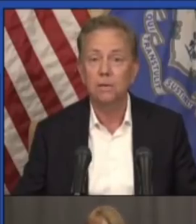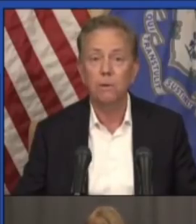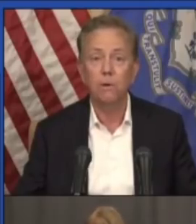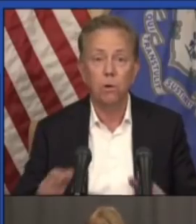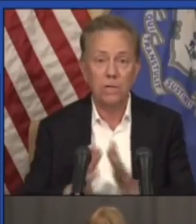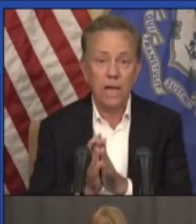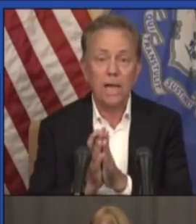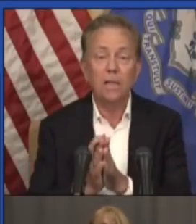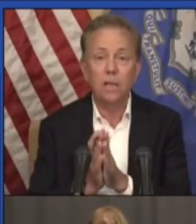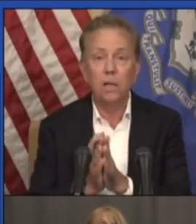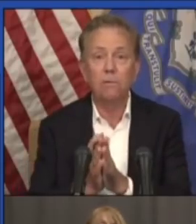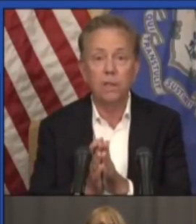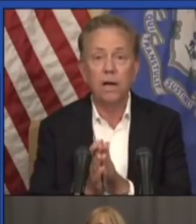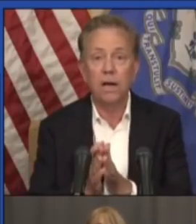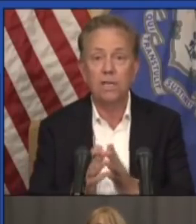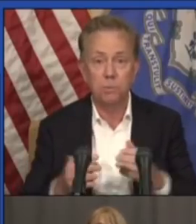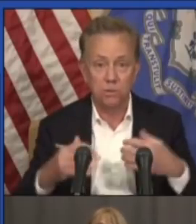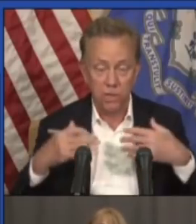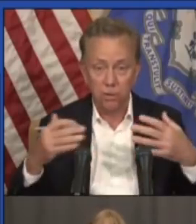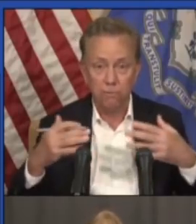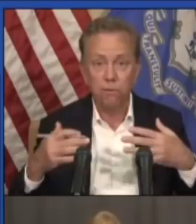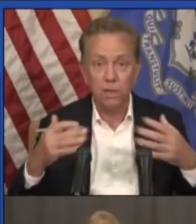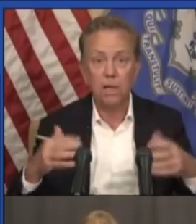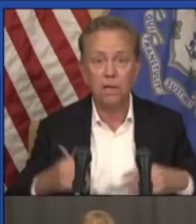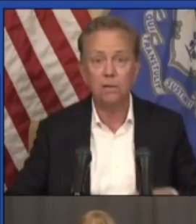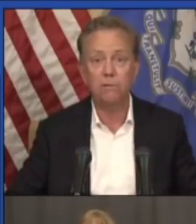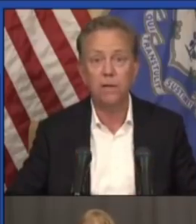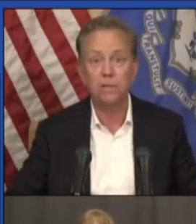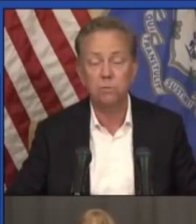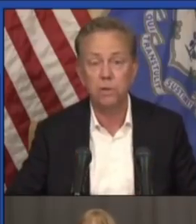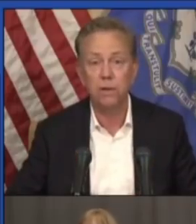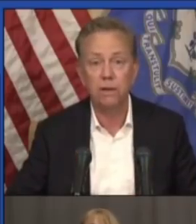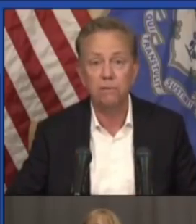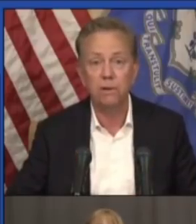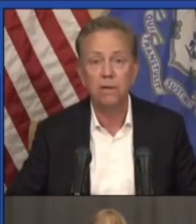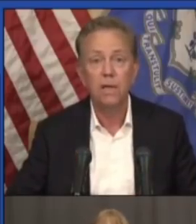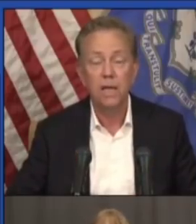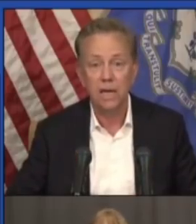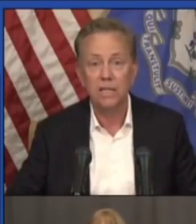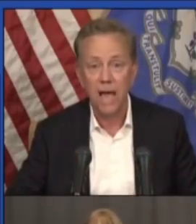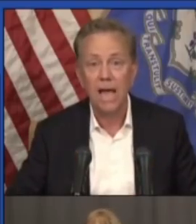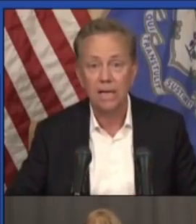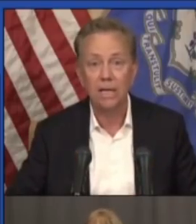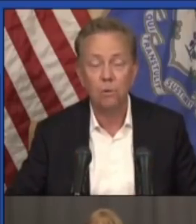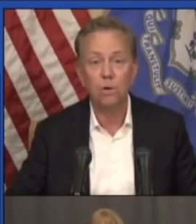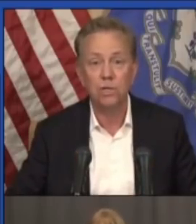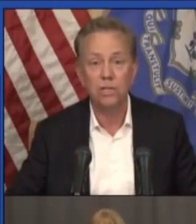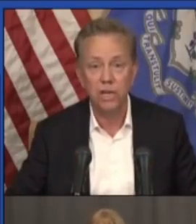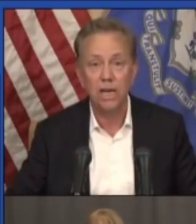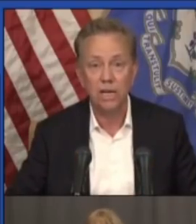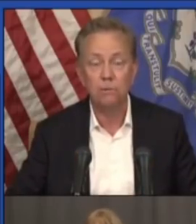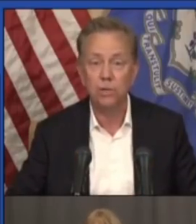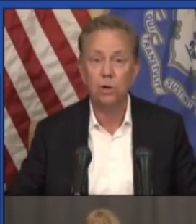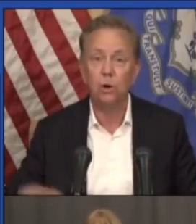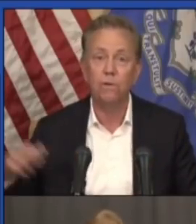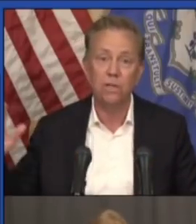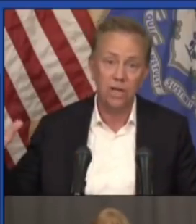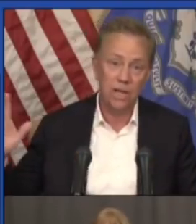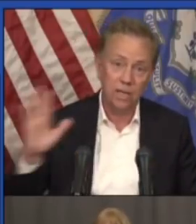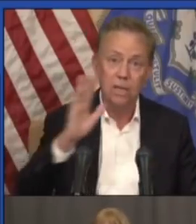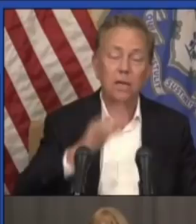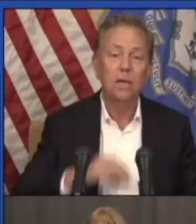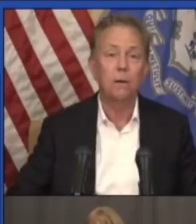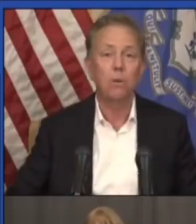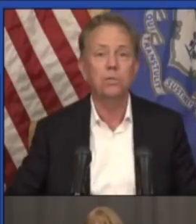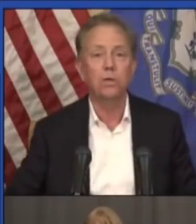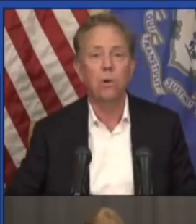And we worked hand in glove with the hospitals. They're the front line of defense when you have an attack. And it was an attack. It was a COVID